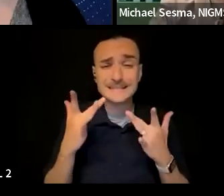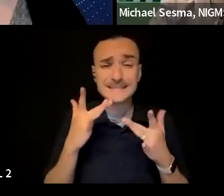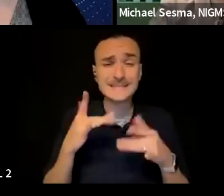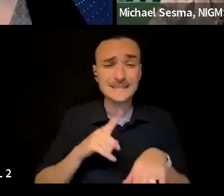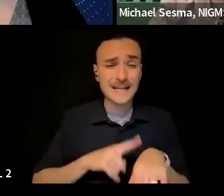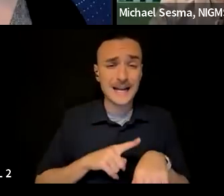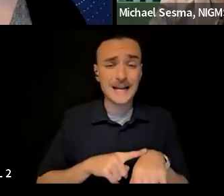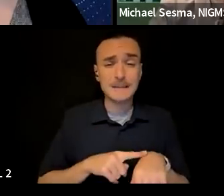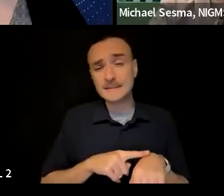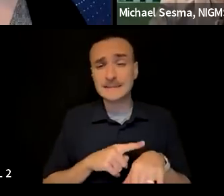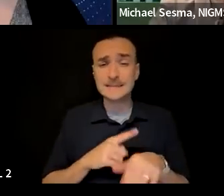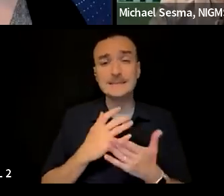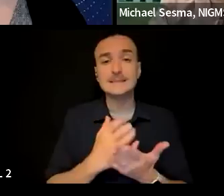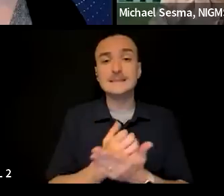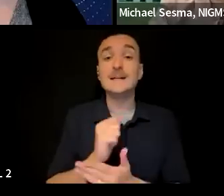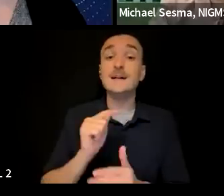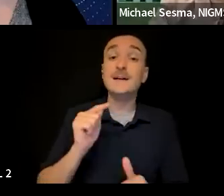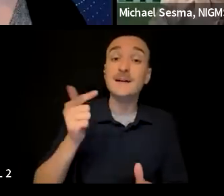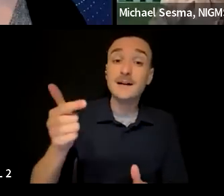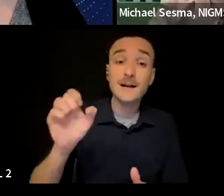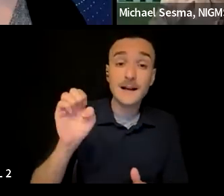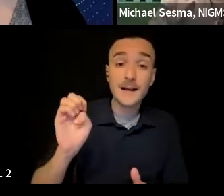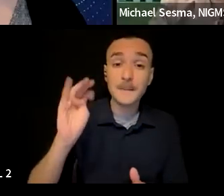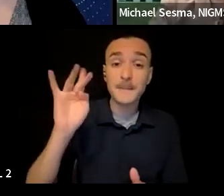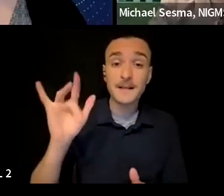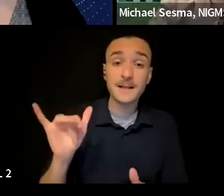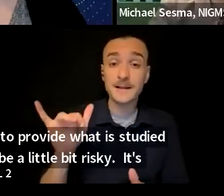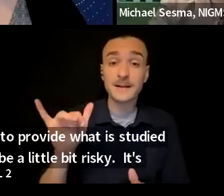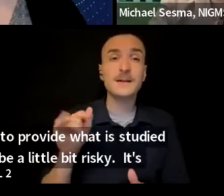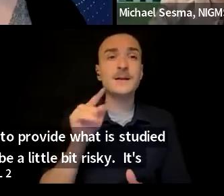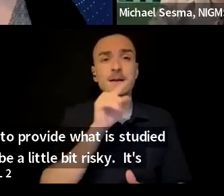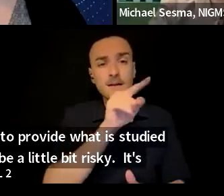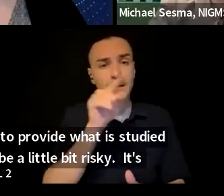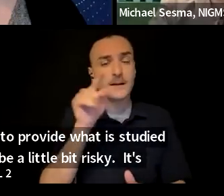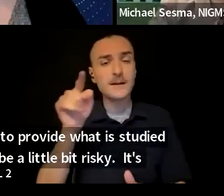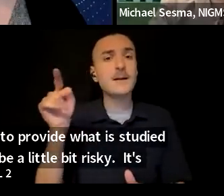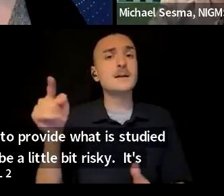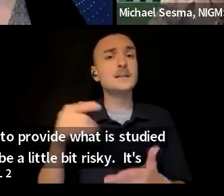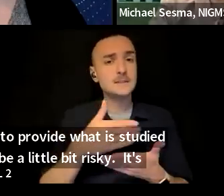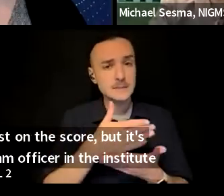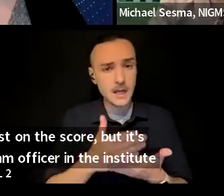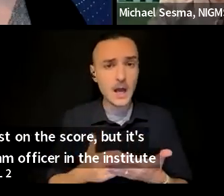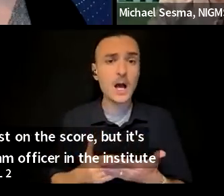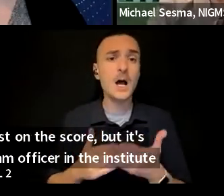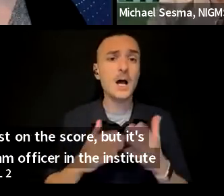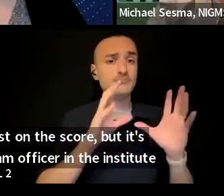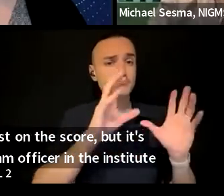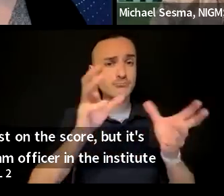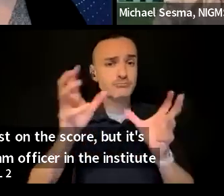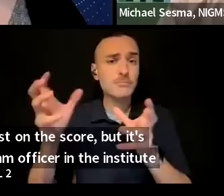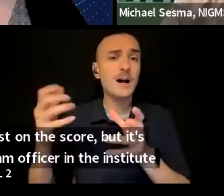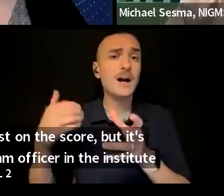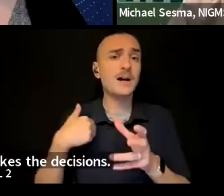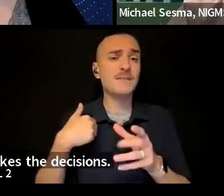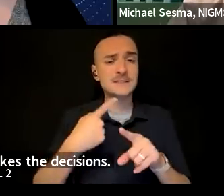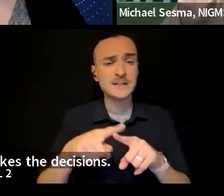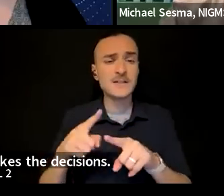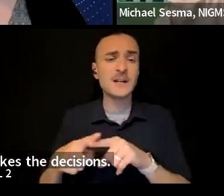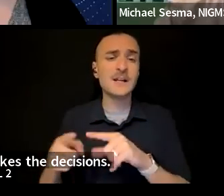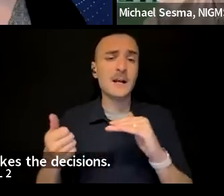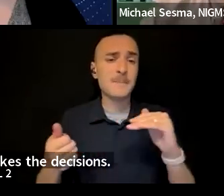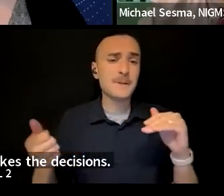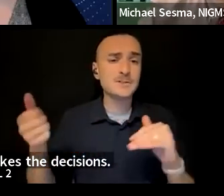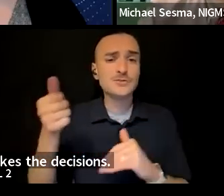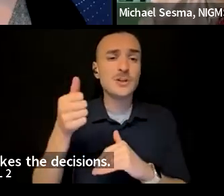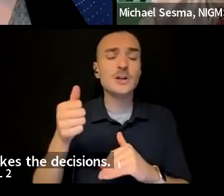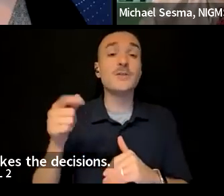Emily. Emily, some of our institutions are large enough that they have different administrators working on